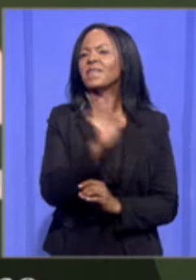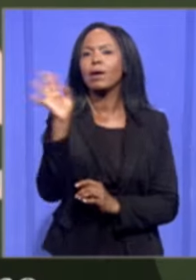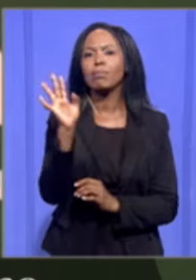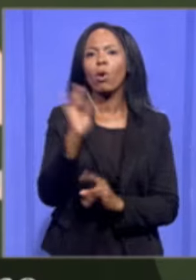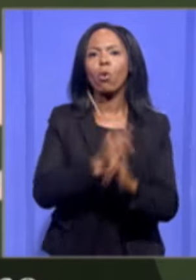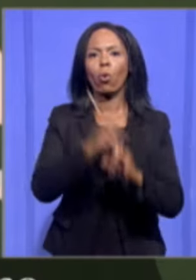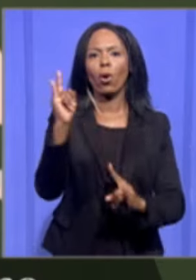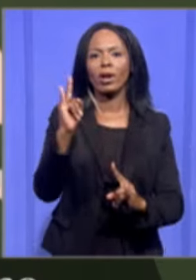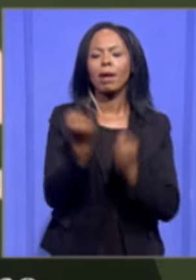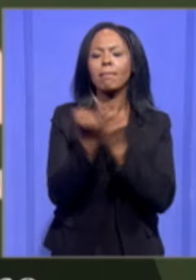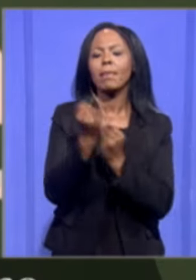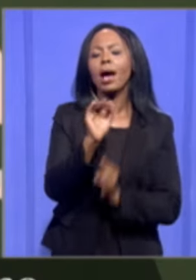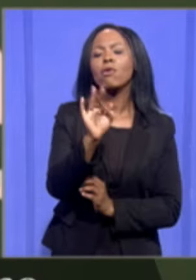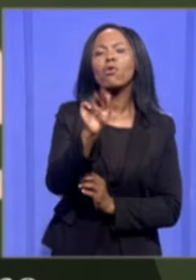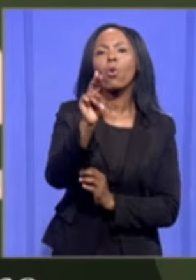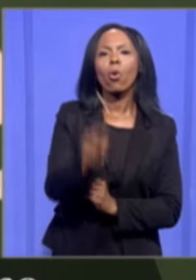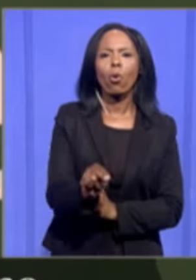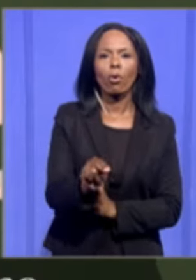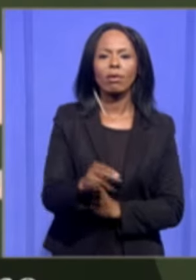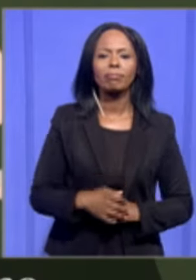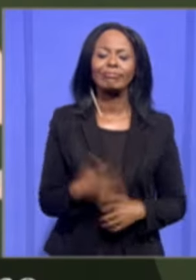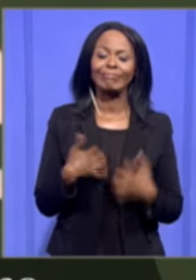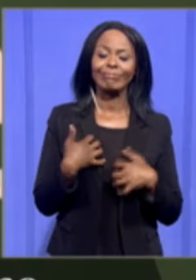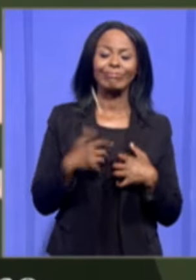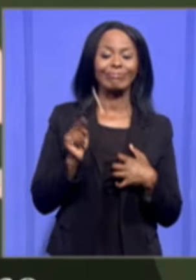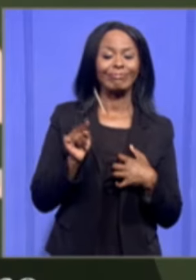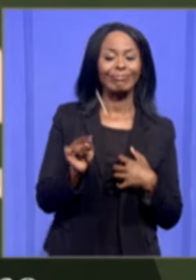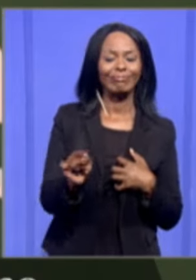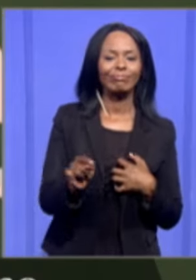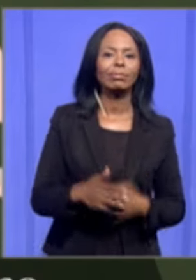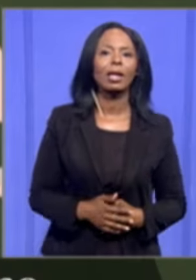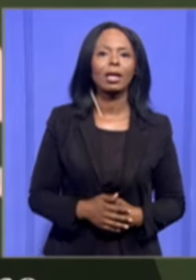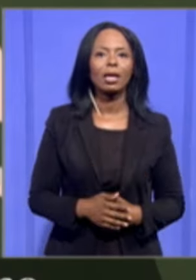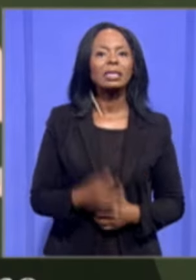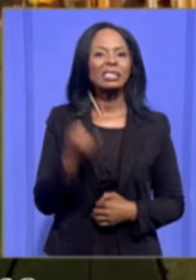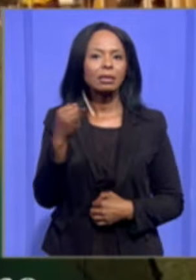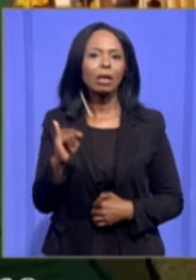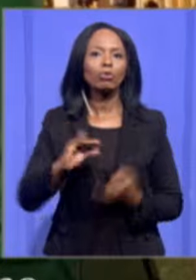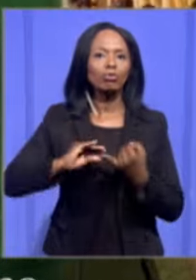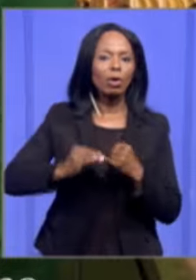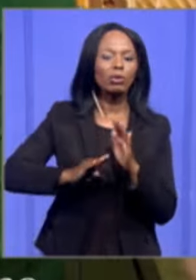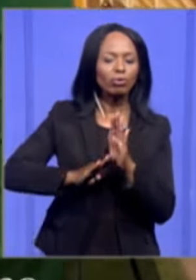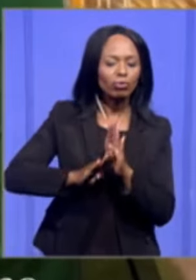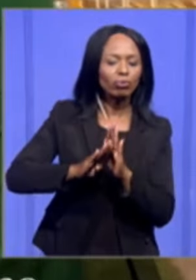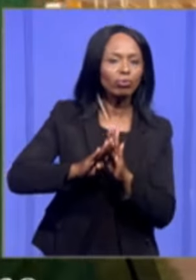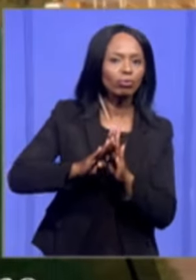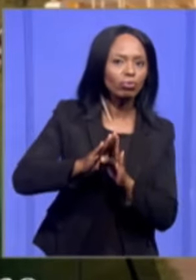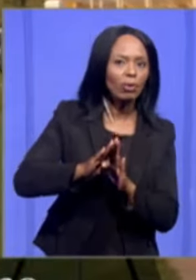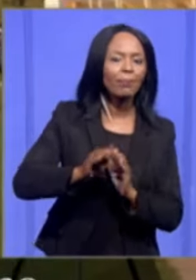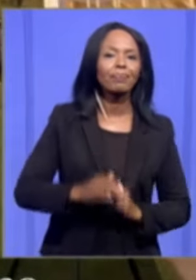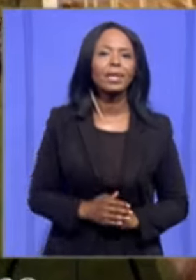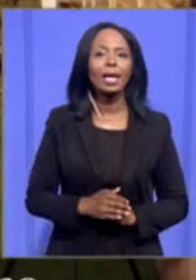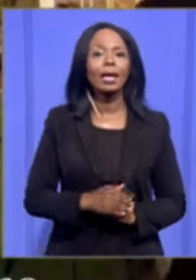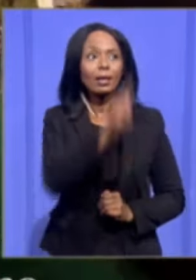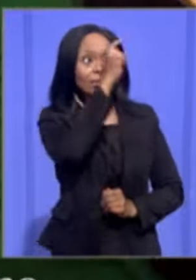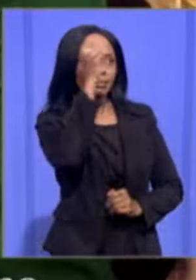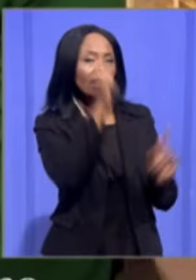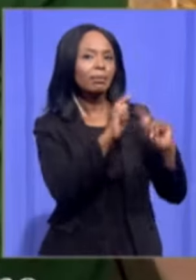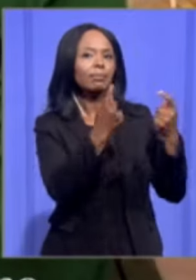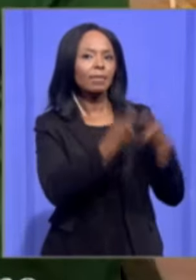so we are, you can't place us that far. We're still on our way up. Le fa bafana bafana ba santse ba tla